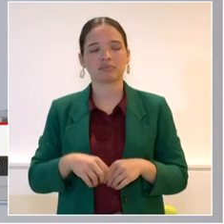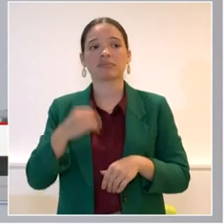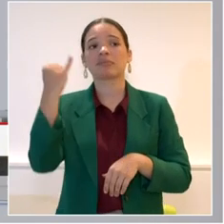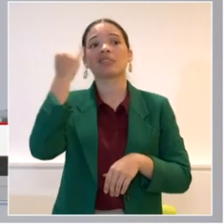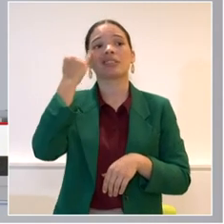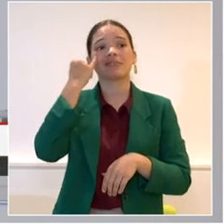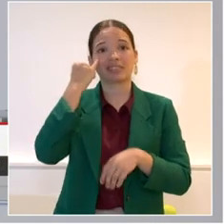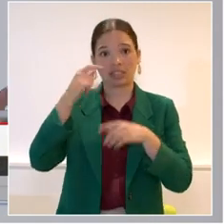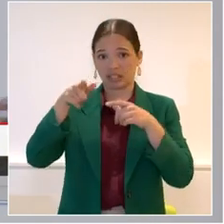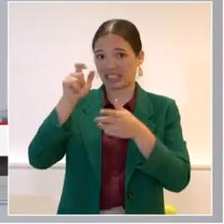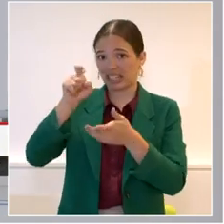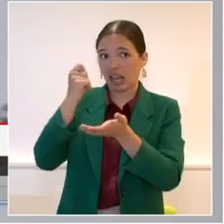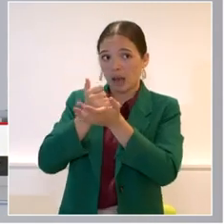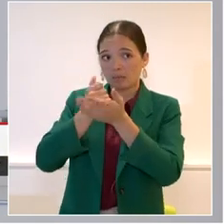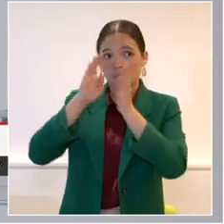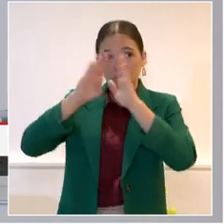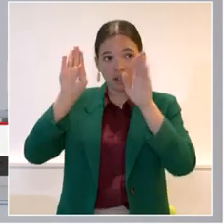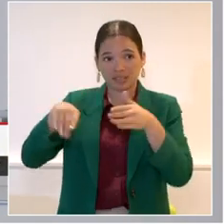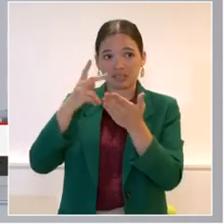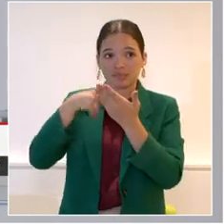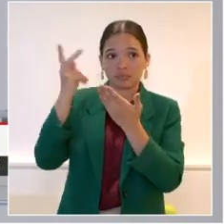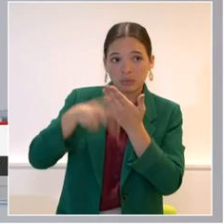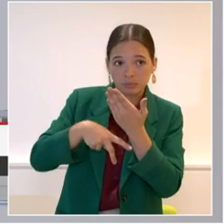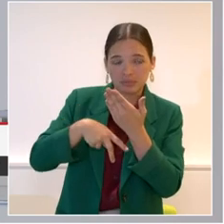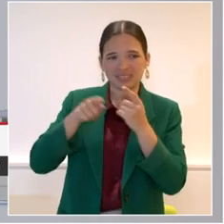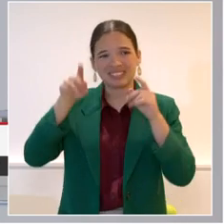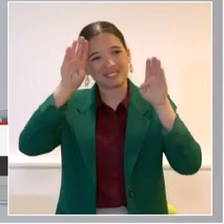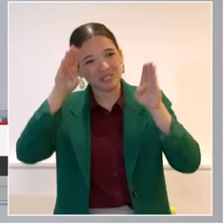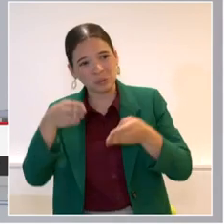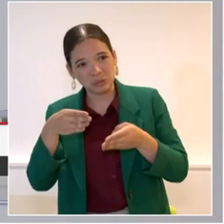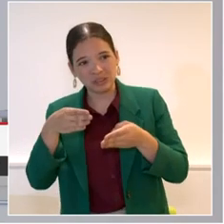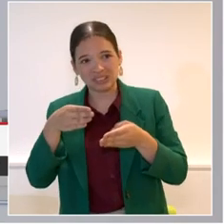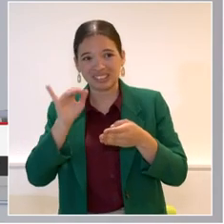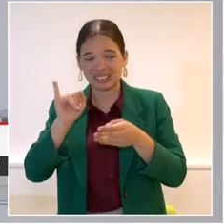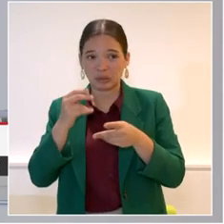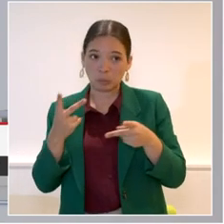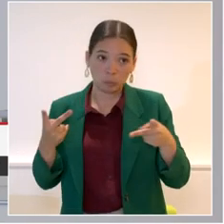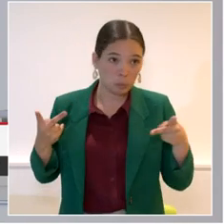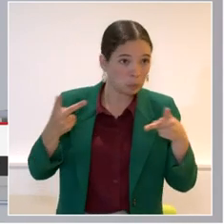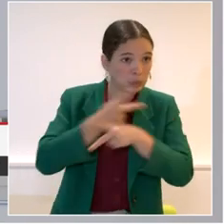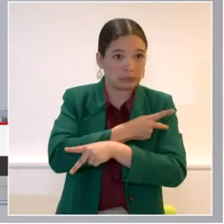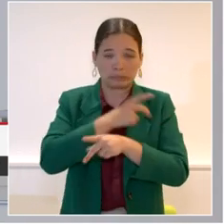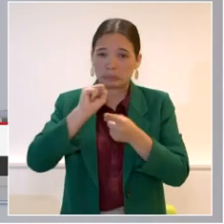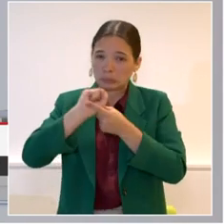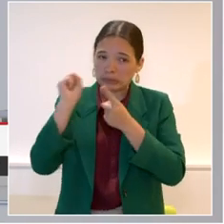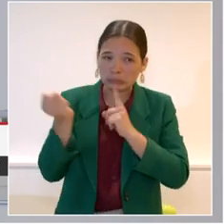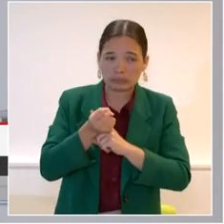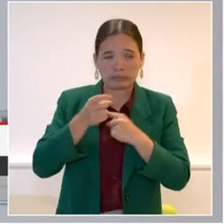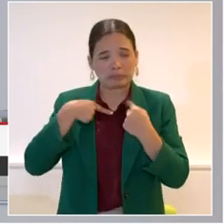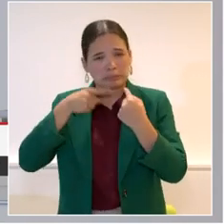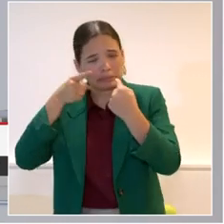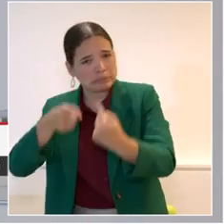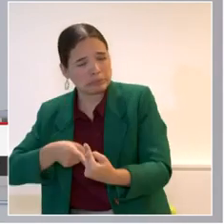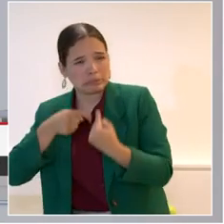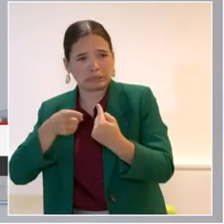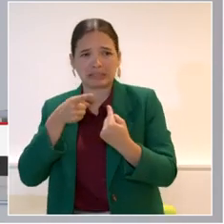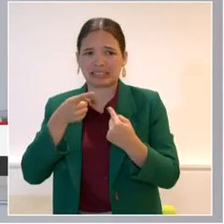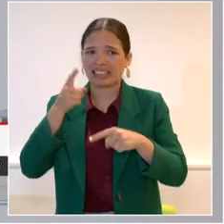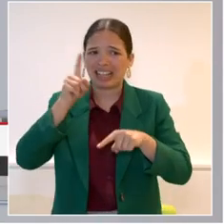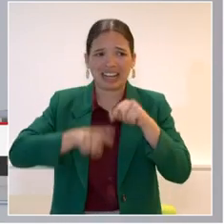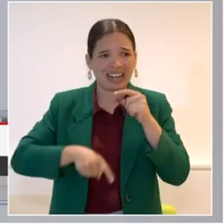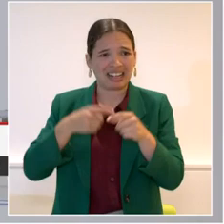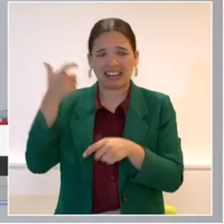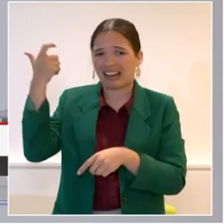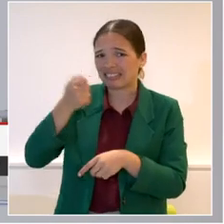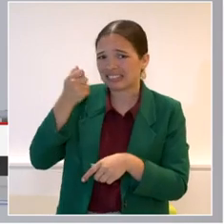we tend to focus on the most vulnerable residents, folks who are still struggling, but not eligible for our deepest subsidies are still in need.